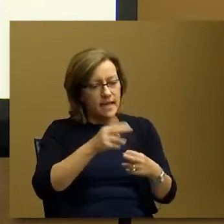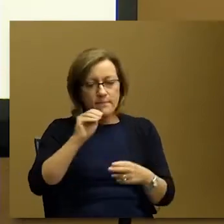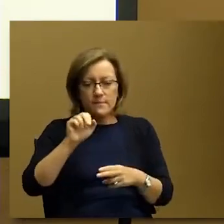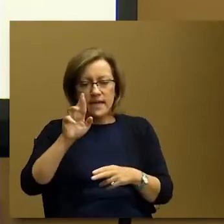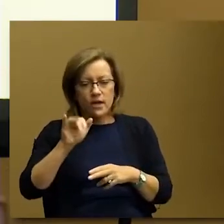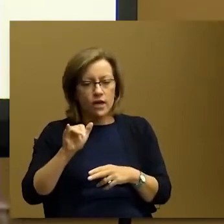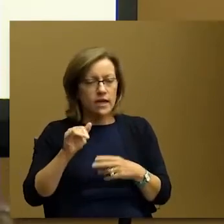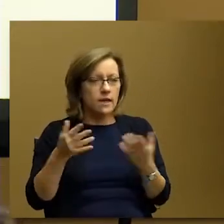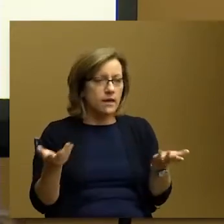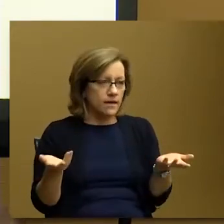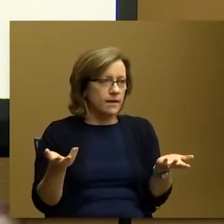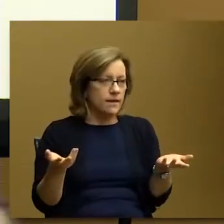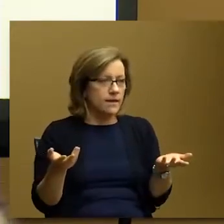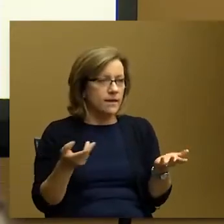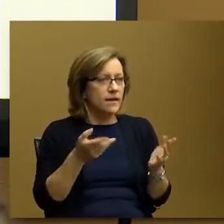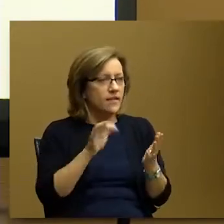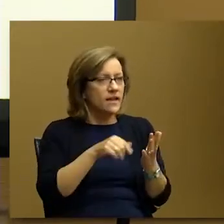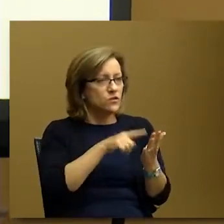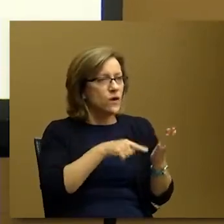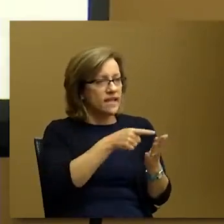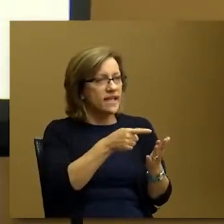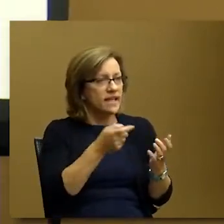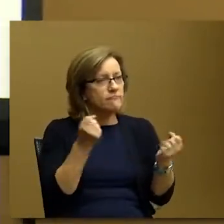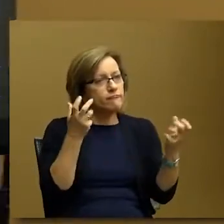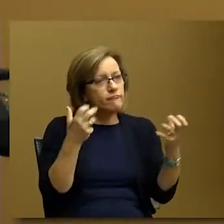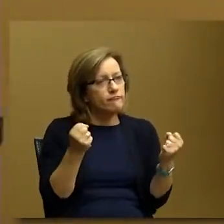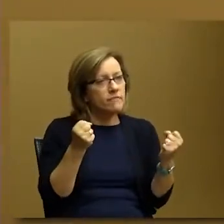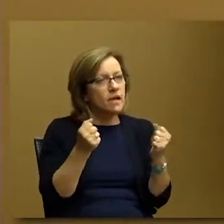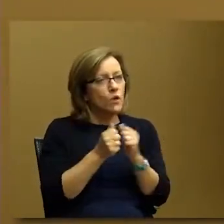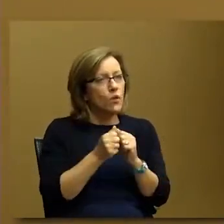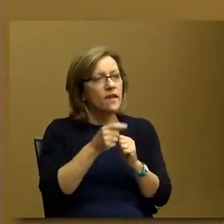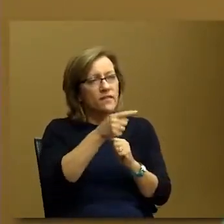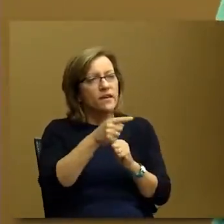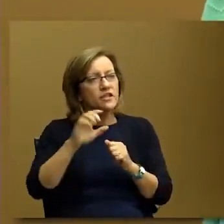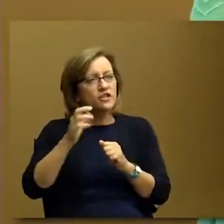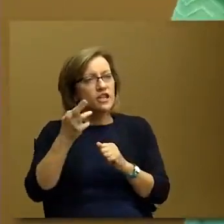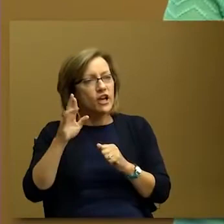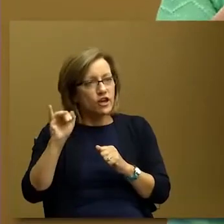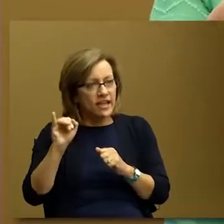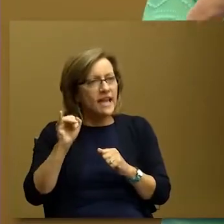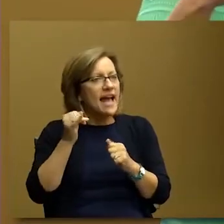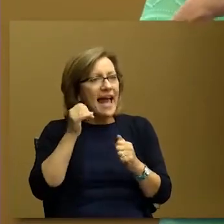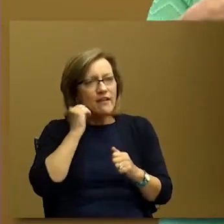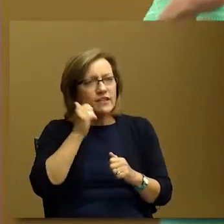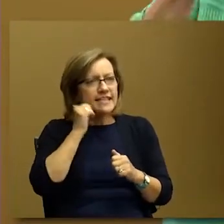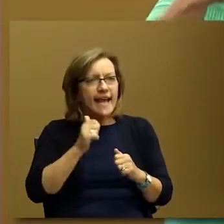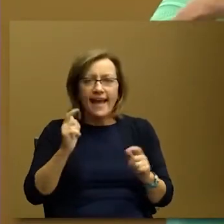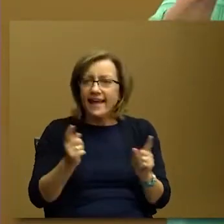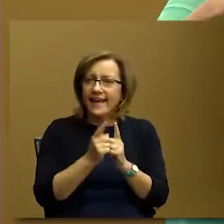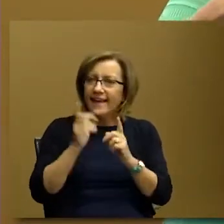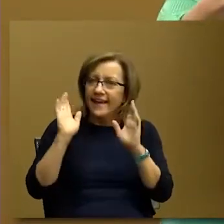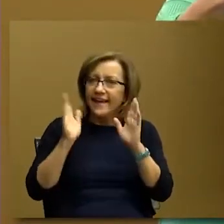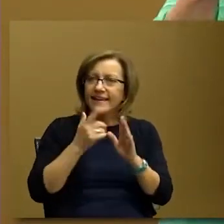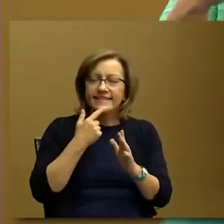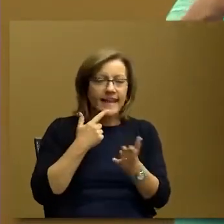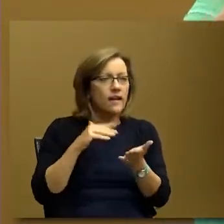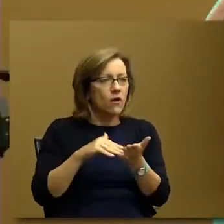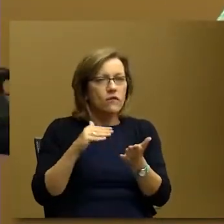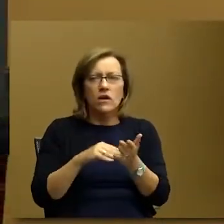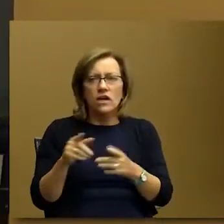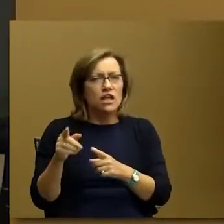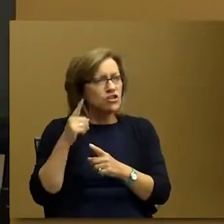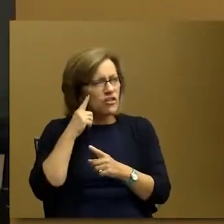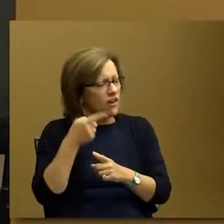name Mary. Okay, so he was using that with her day in and day out. And she thought he